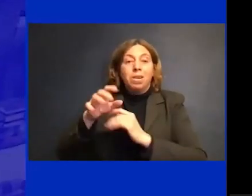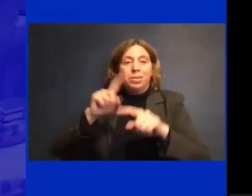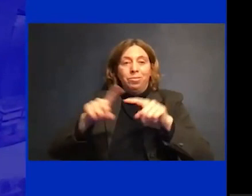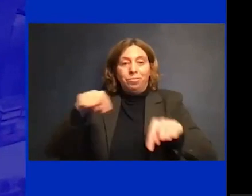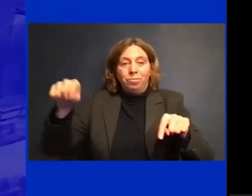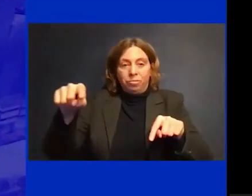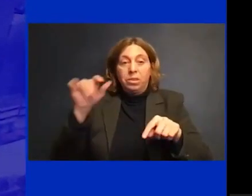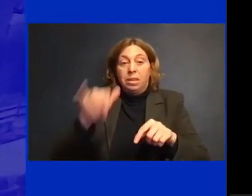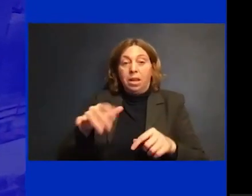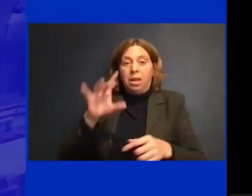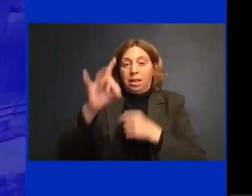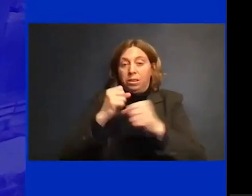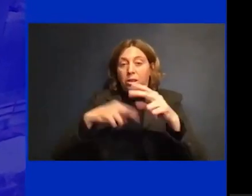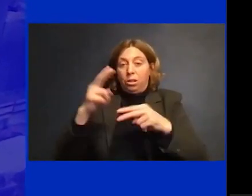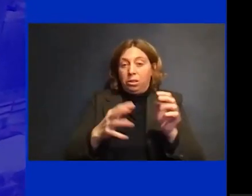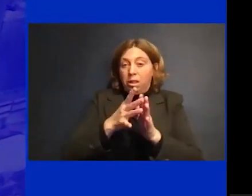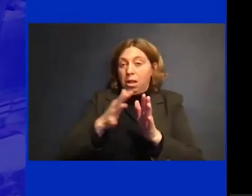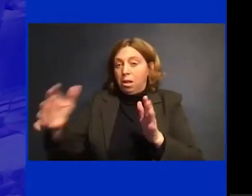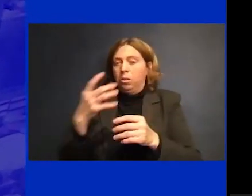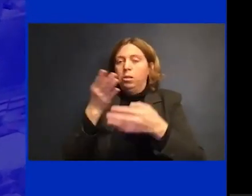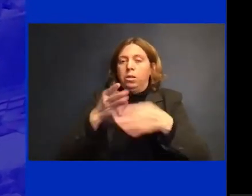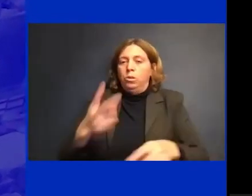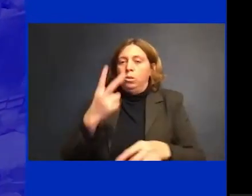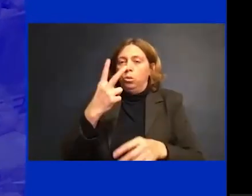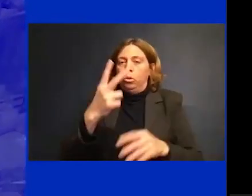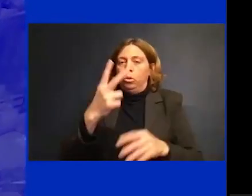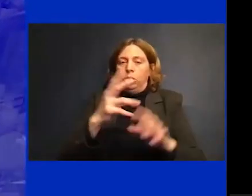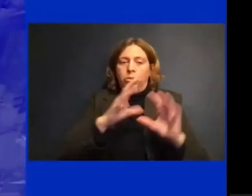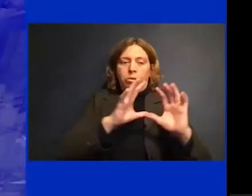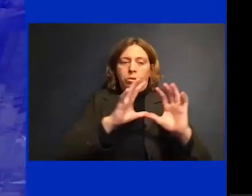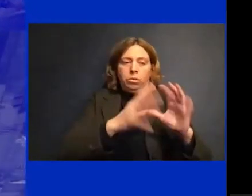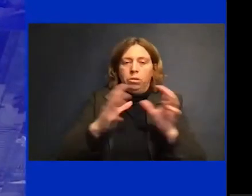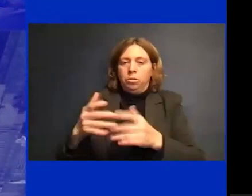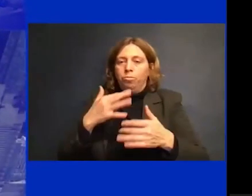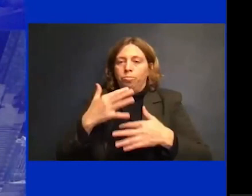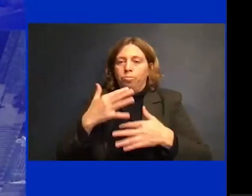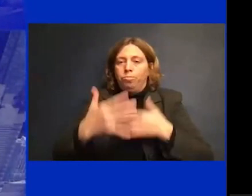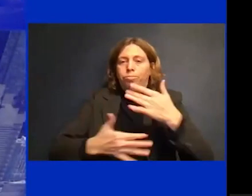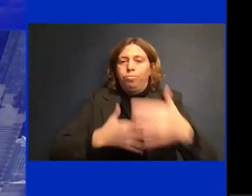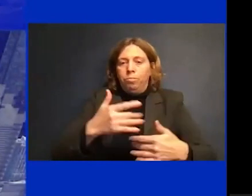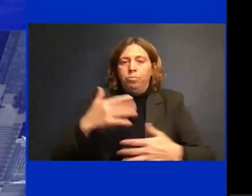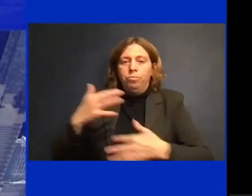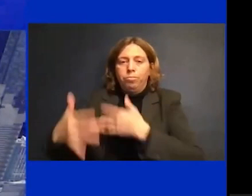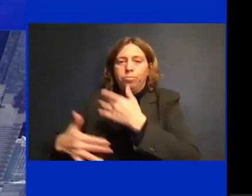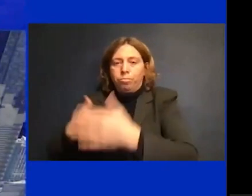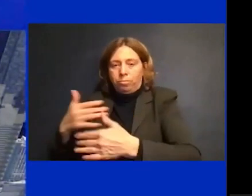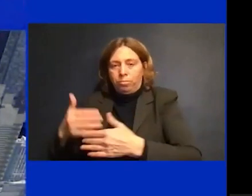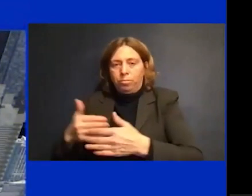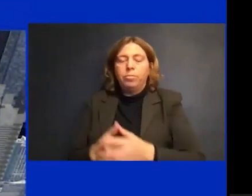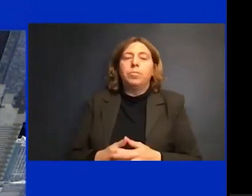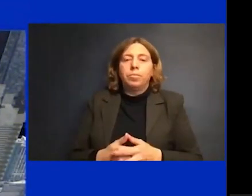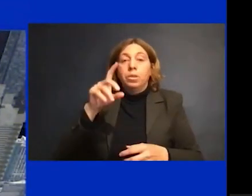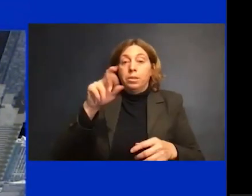The following renderings will depict the 8-year construction period organized into 2 major phases. Phase